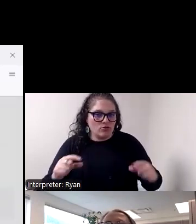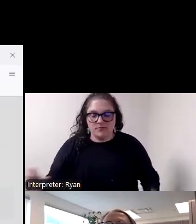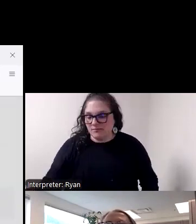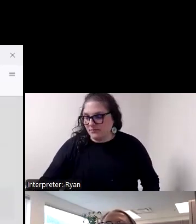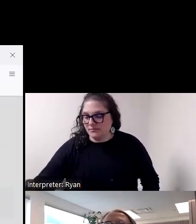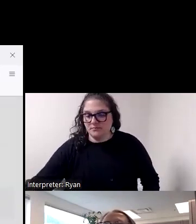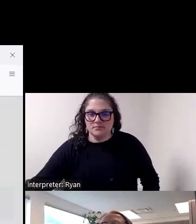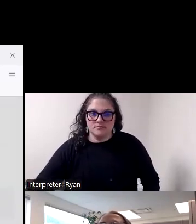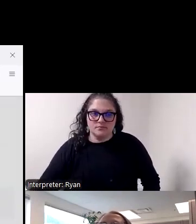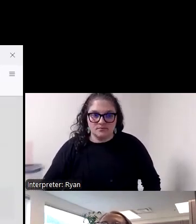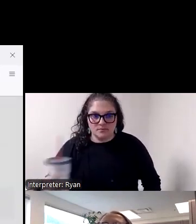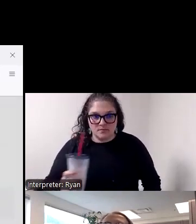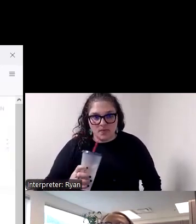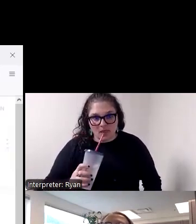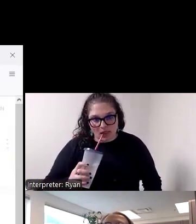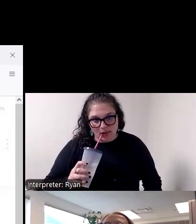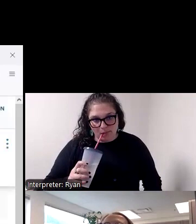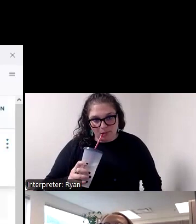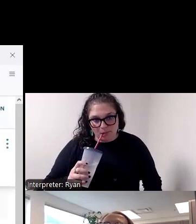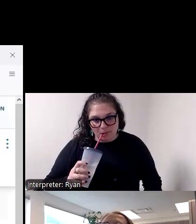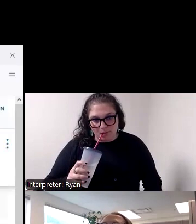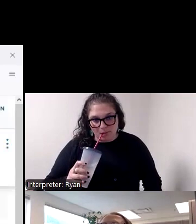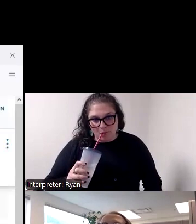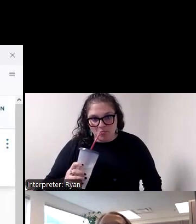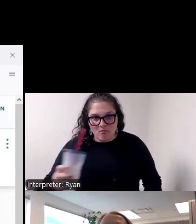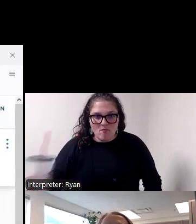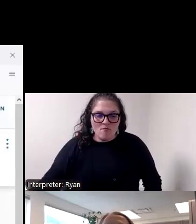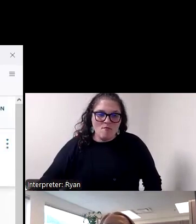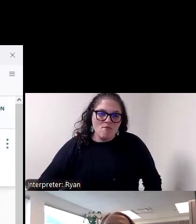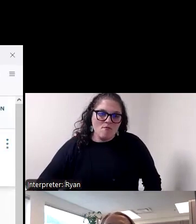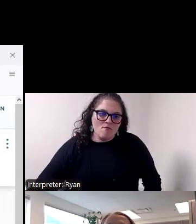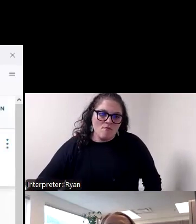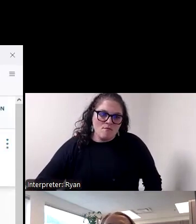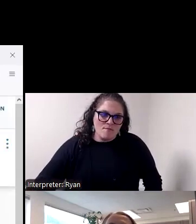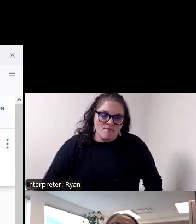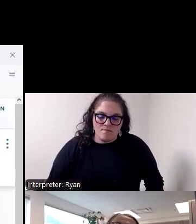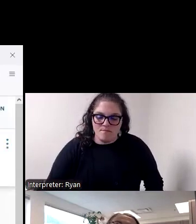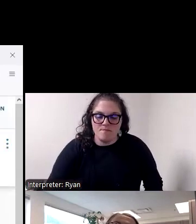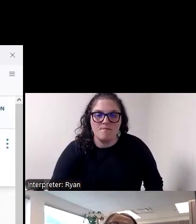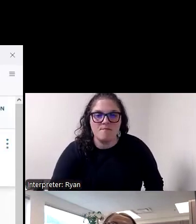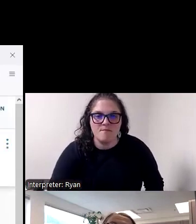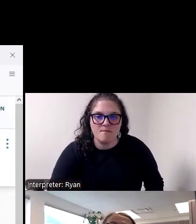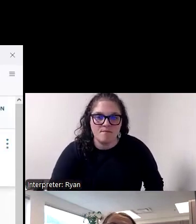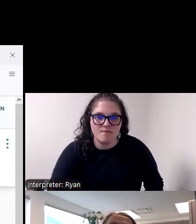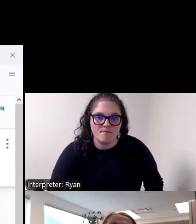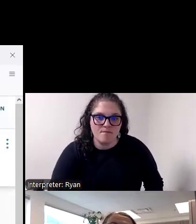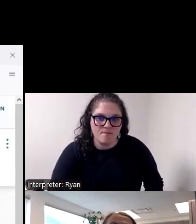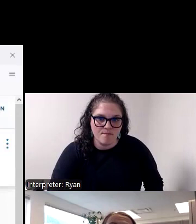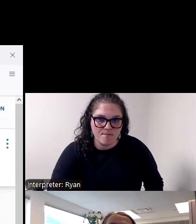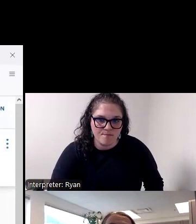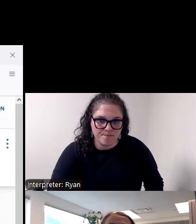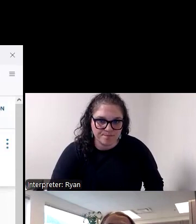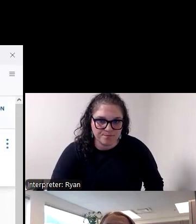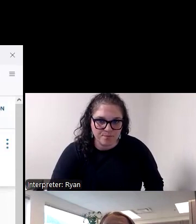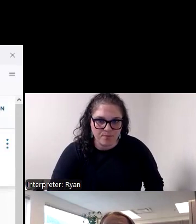and show you that. Okay, so, and see, I created this